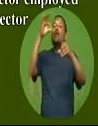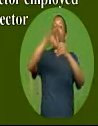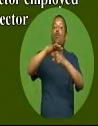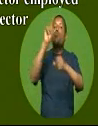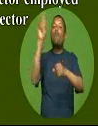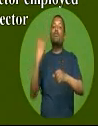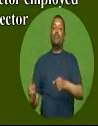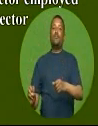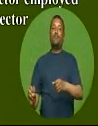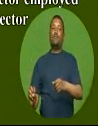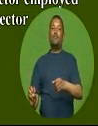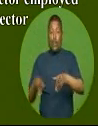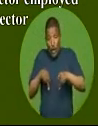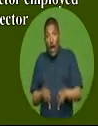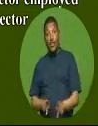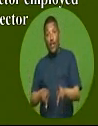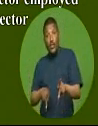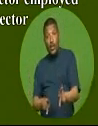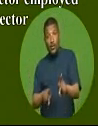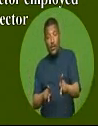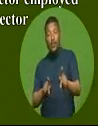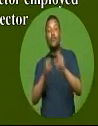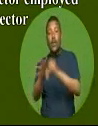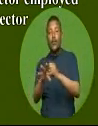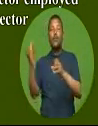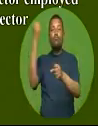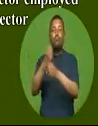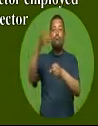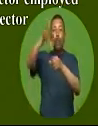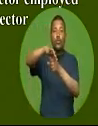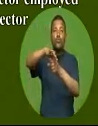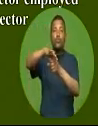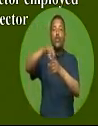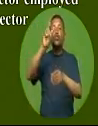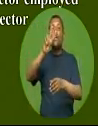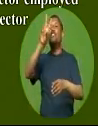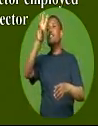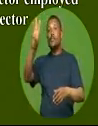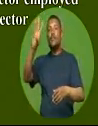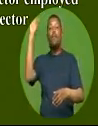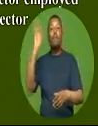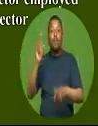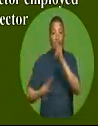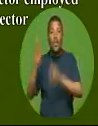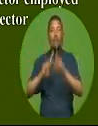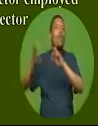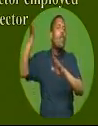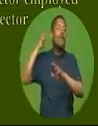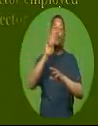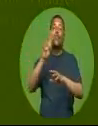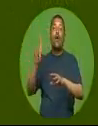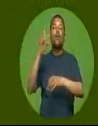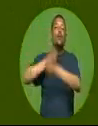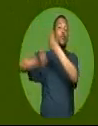person, the agricultural sector employed 26 people in the last 21